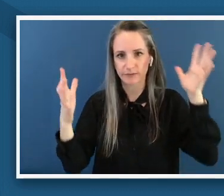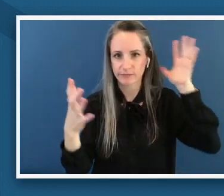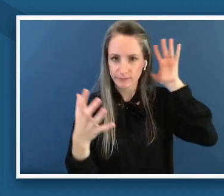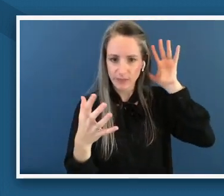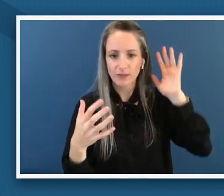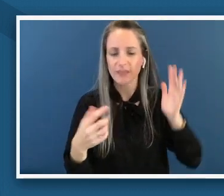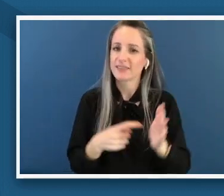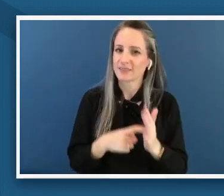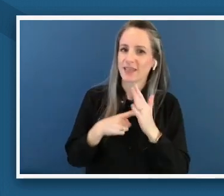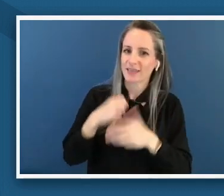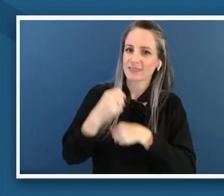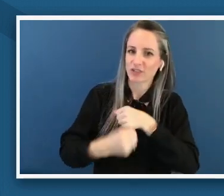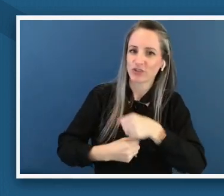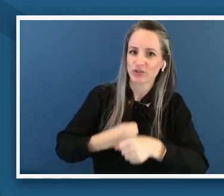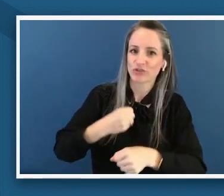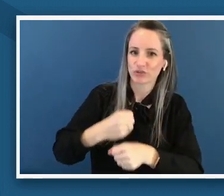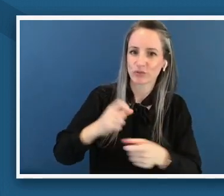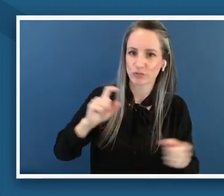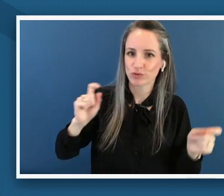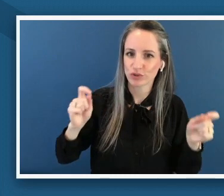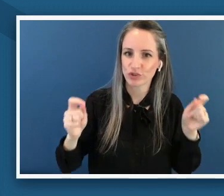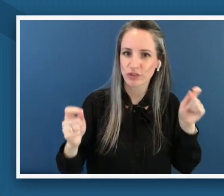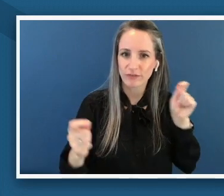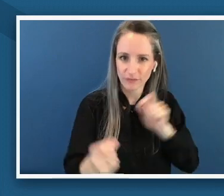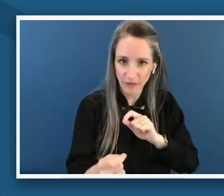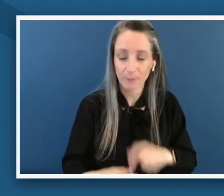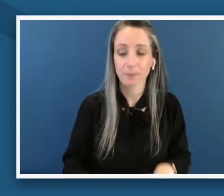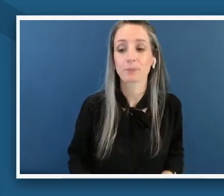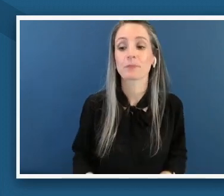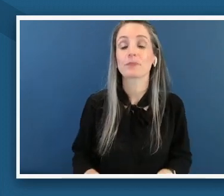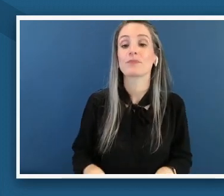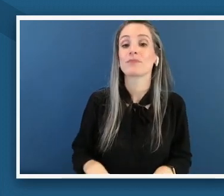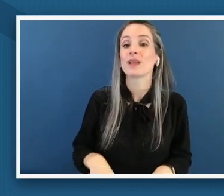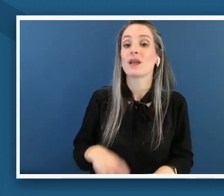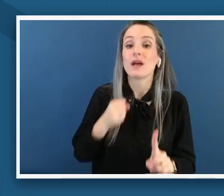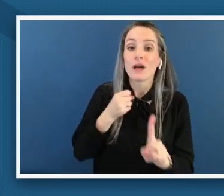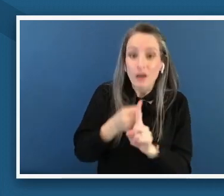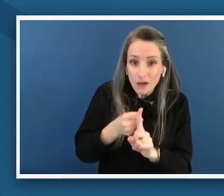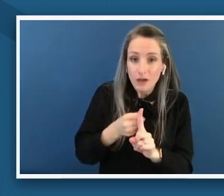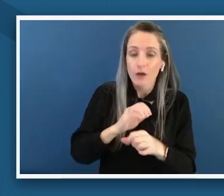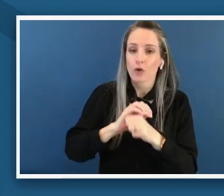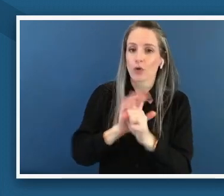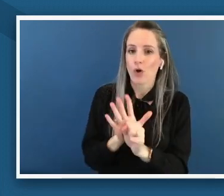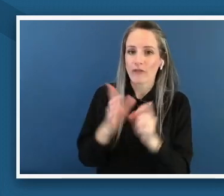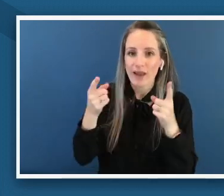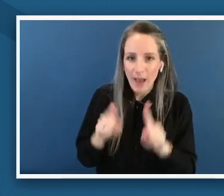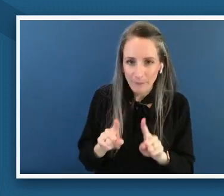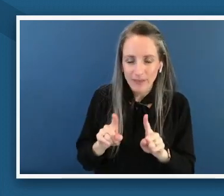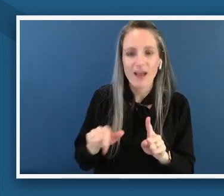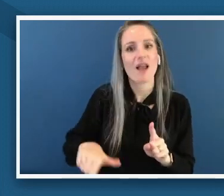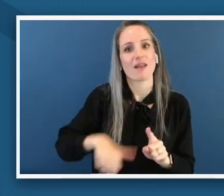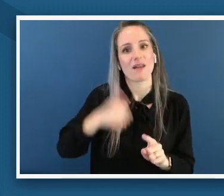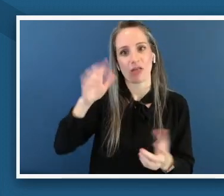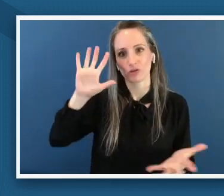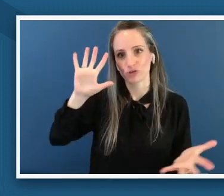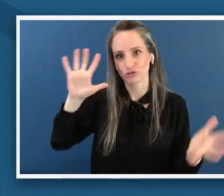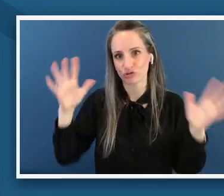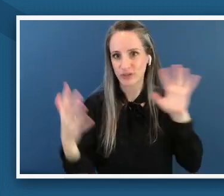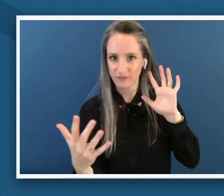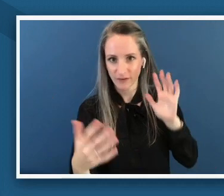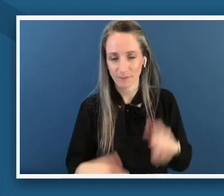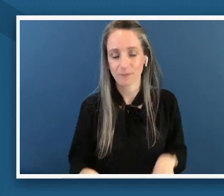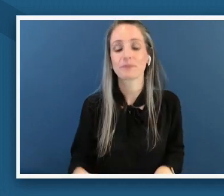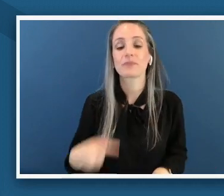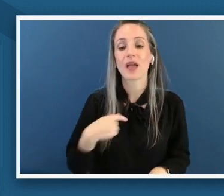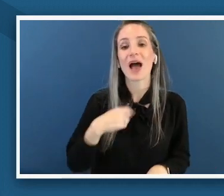that's gotten better for me. But another shift came during this COVID year where I had to, so I co-teach musical